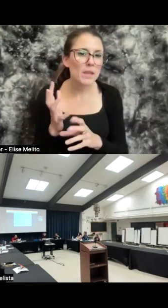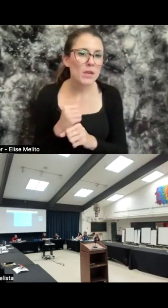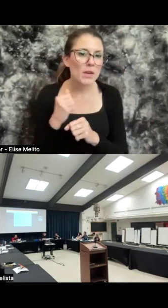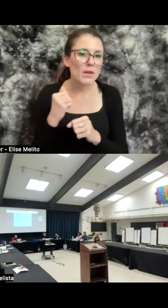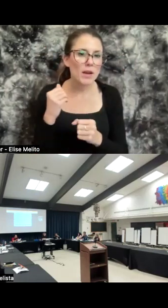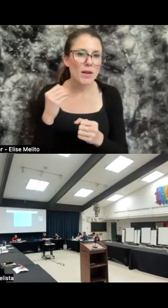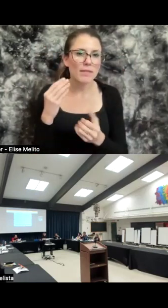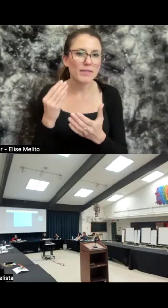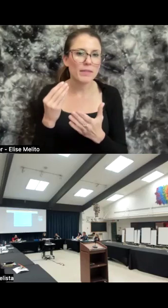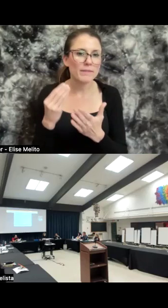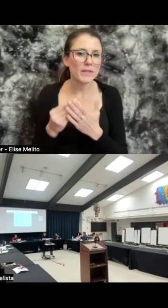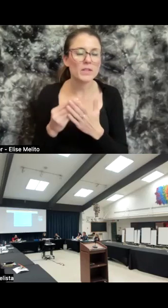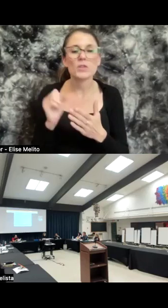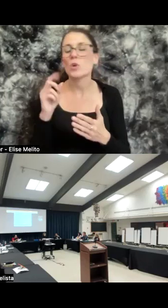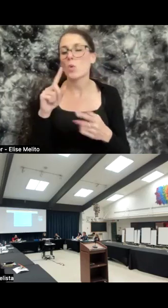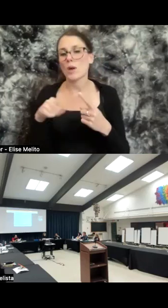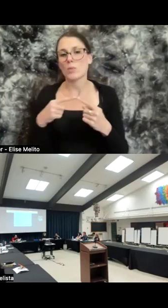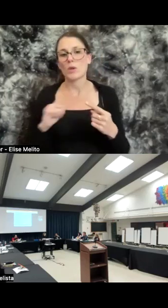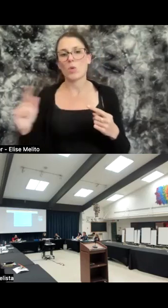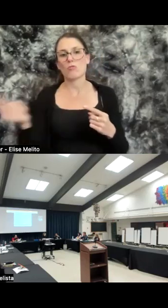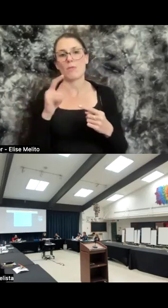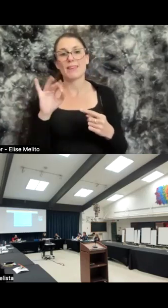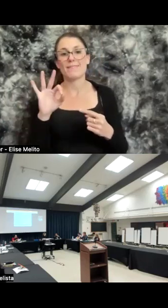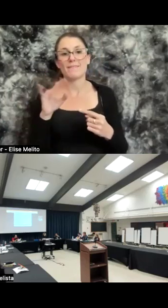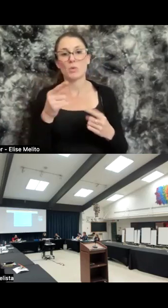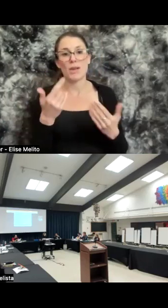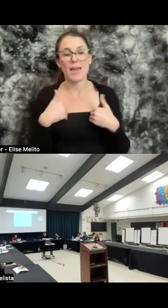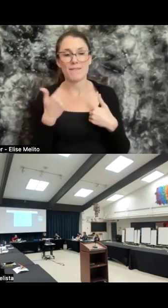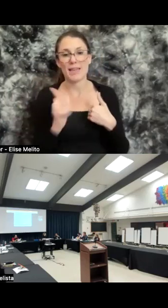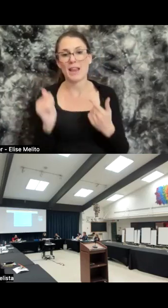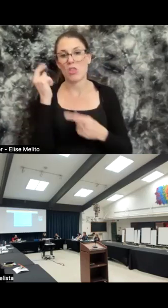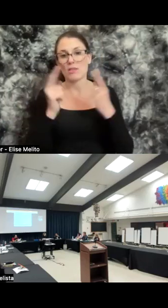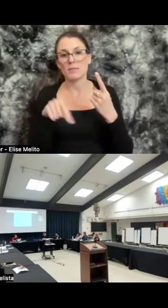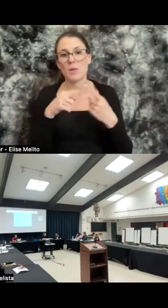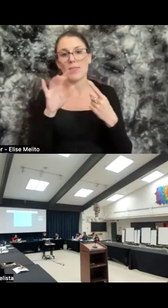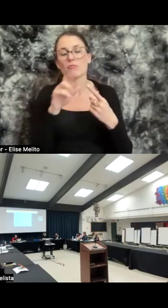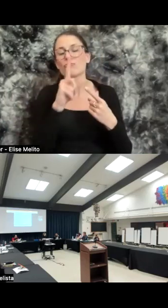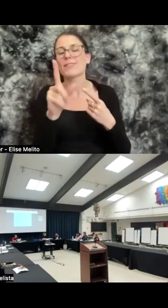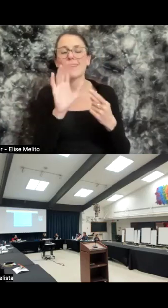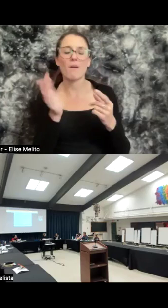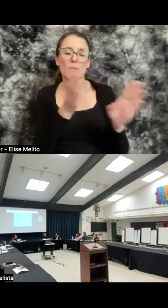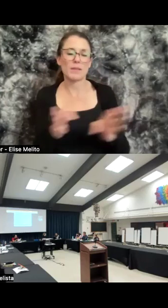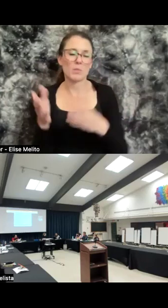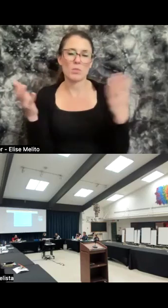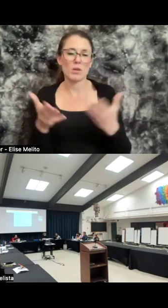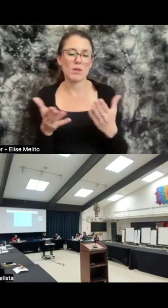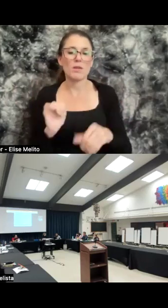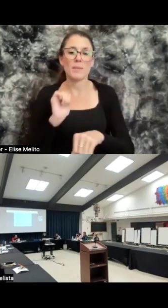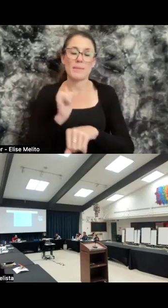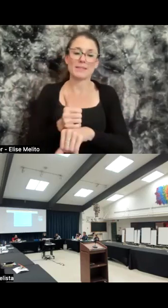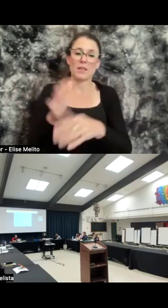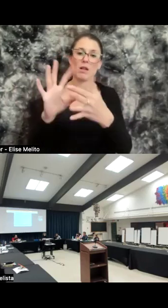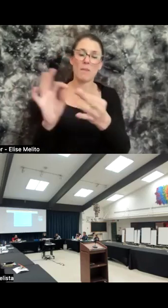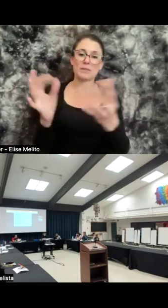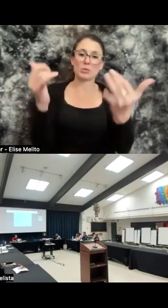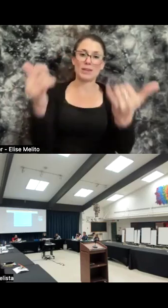So when we do our go around, if you guys have any thoughts about that, our plan is that based on comments today and any other